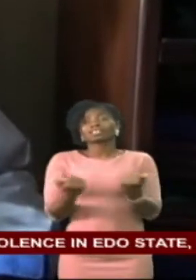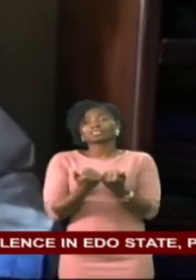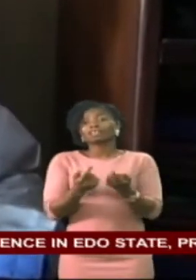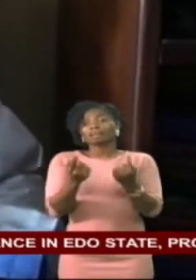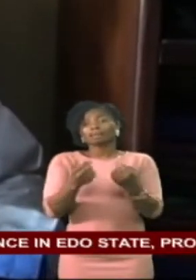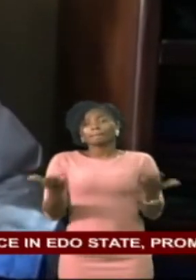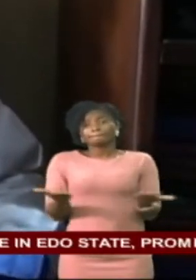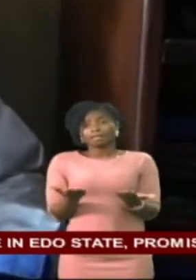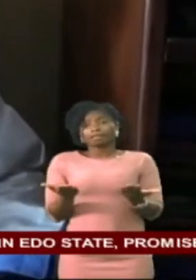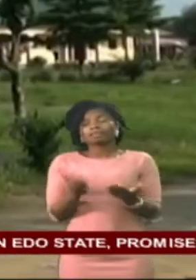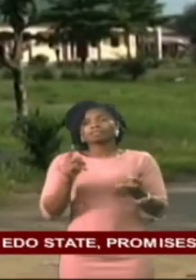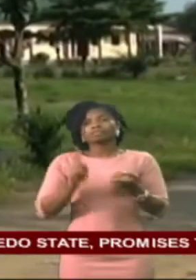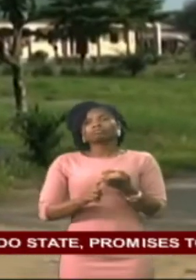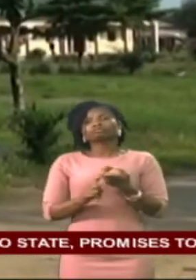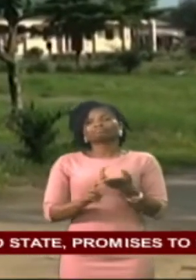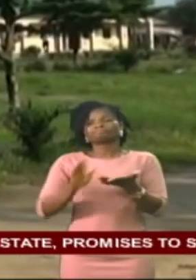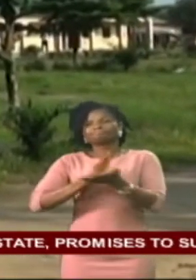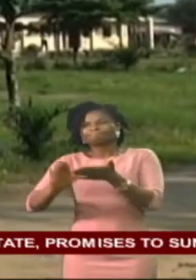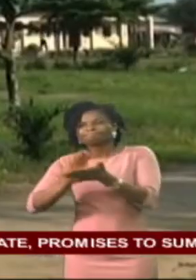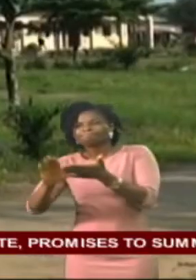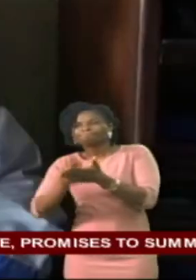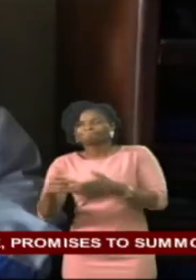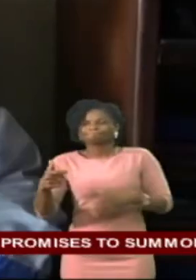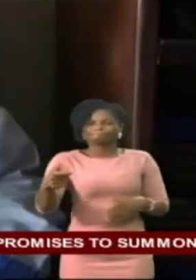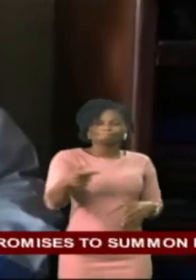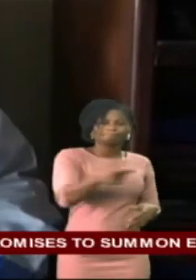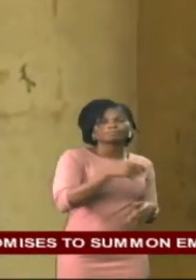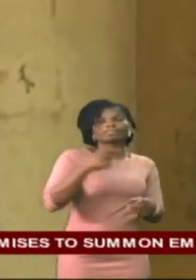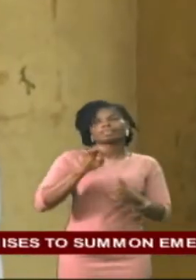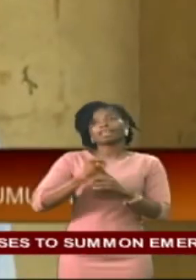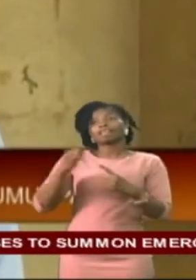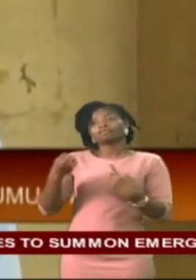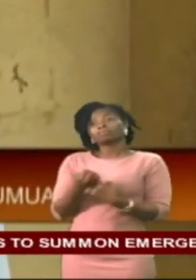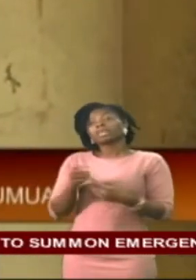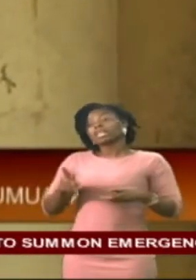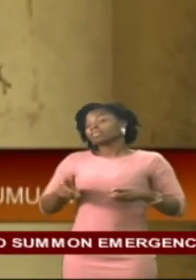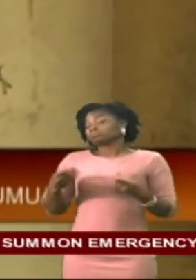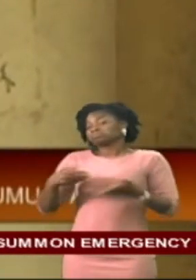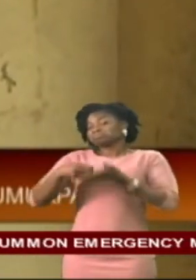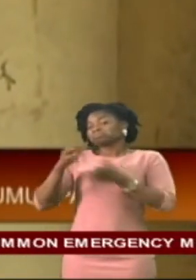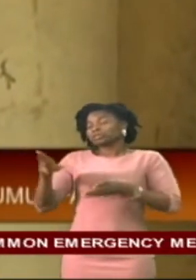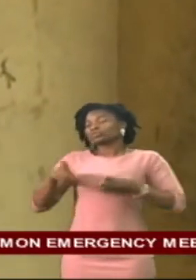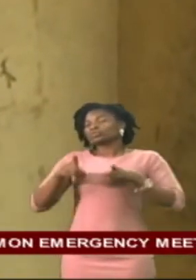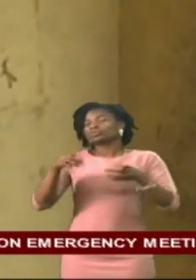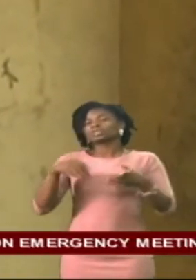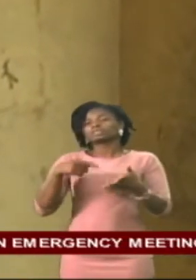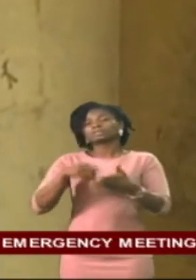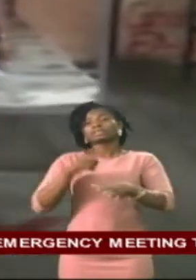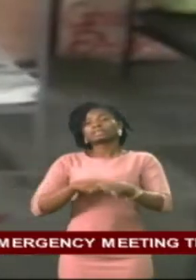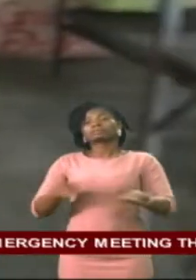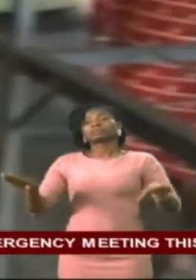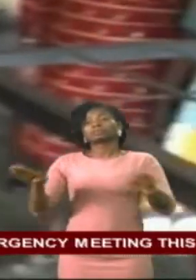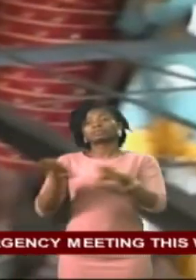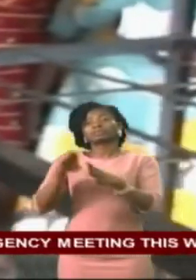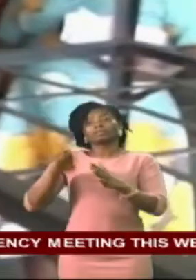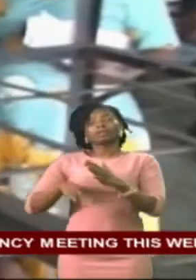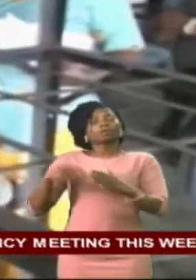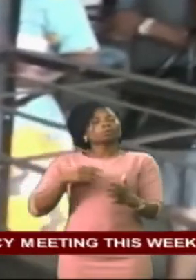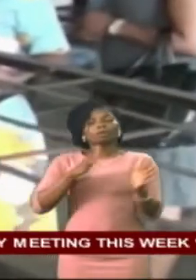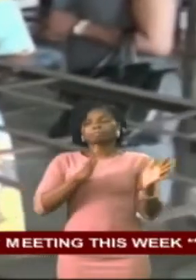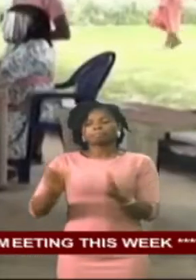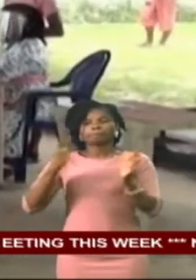came here to fumigate the environment. We are ready. During this period of lockdown, we are preparing ourselves for the exam. Earlier